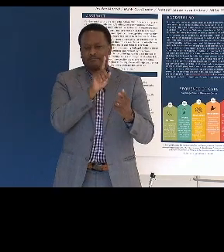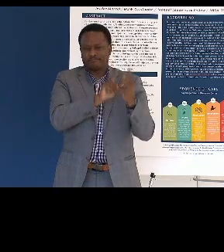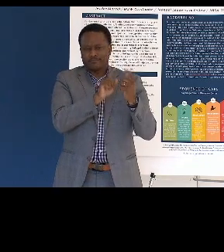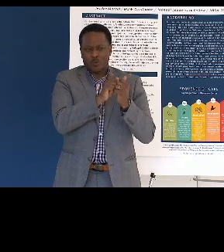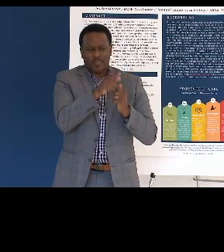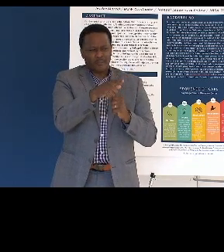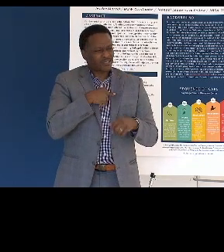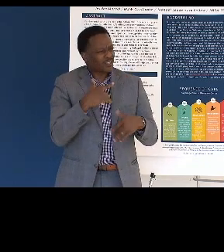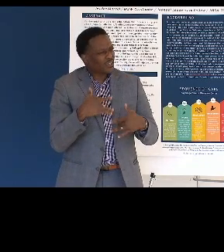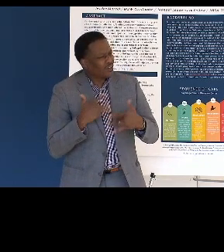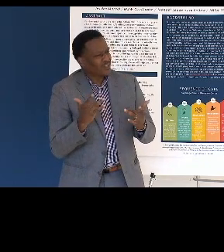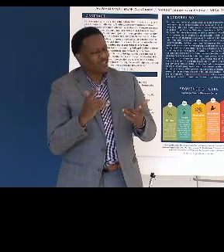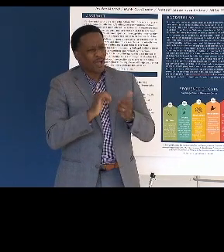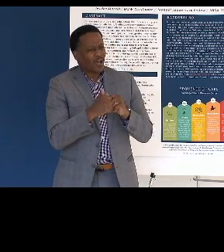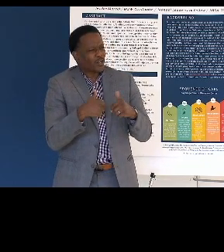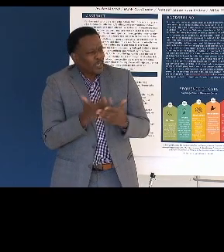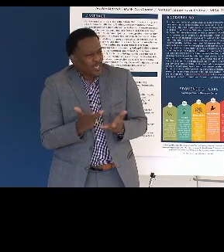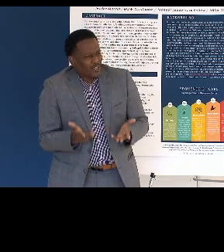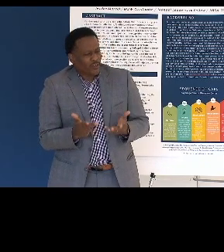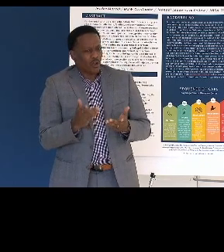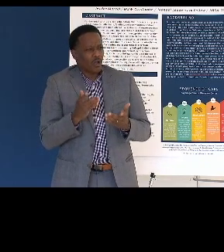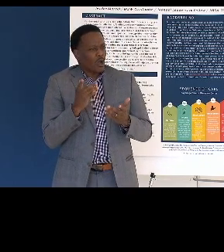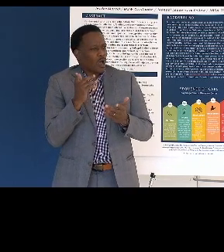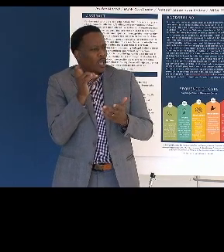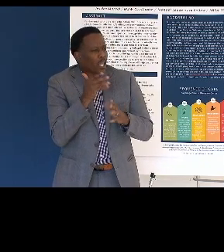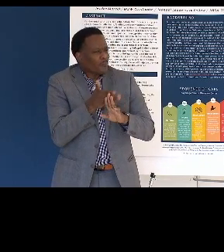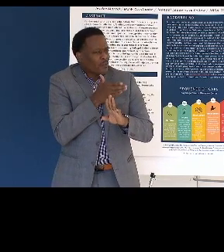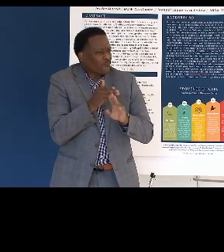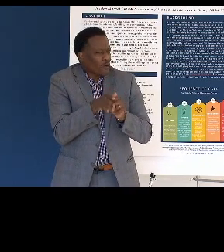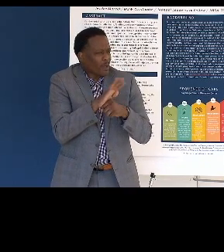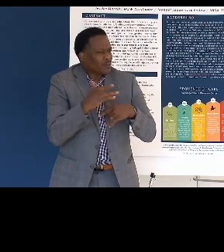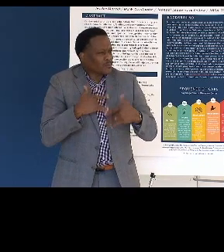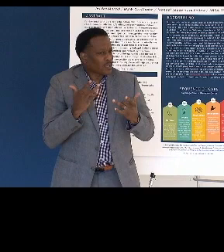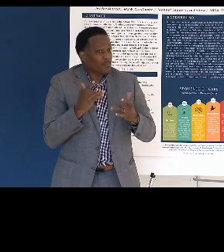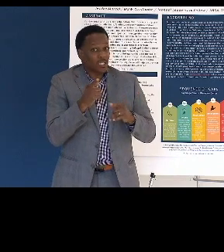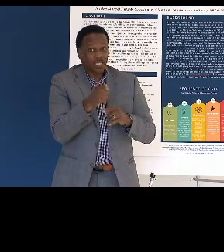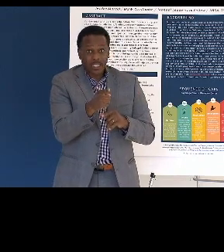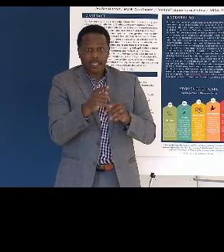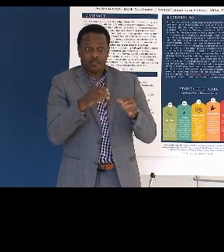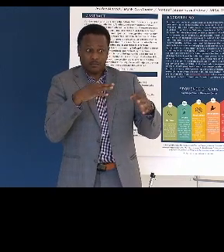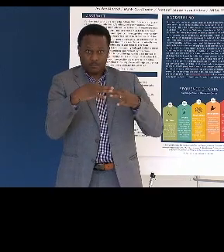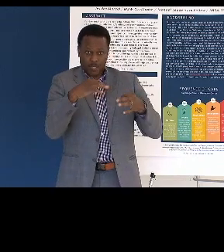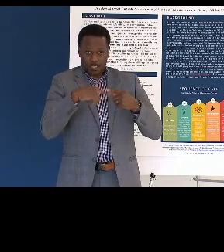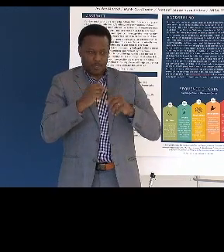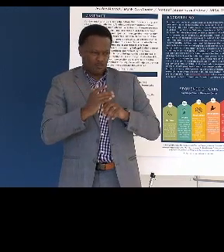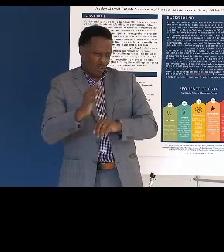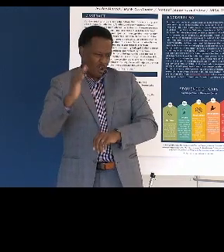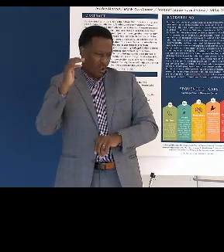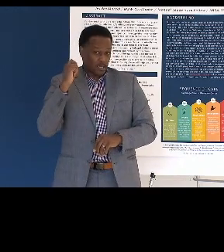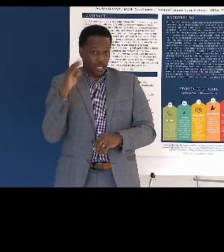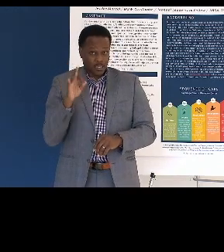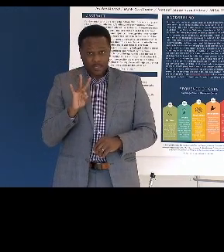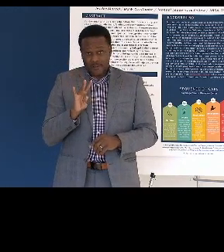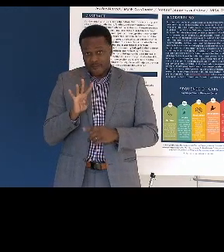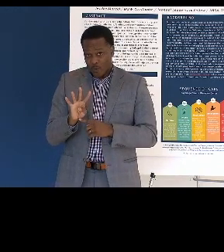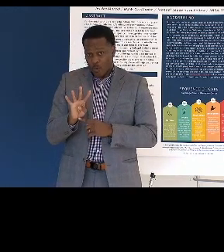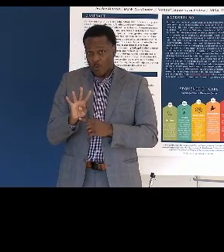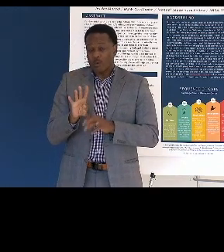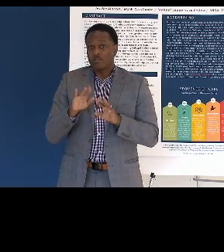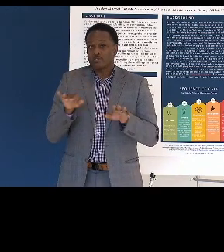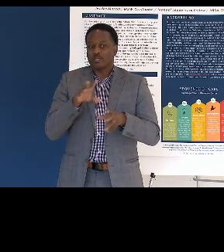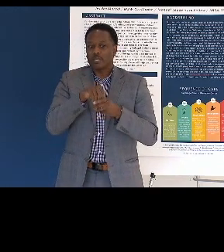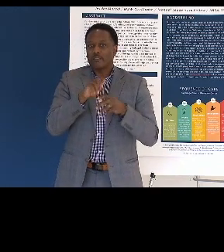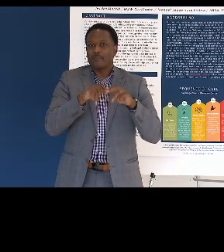get here? Like, what was it like before the pandemic? And he went back to 1974. And children have been in the